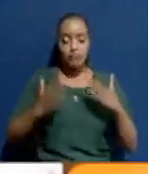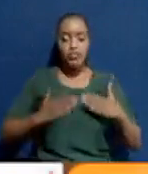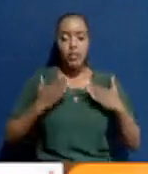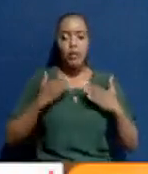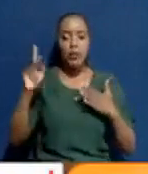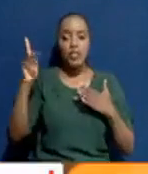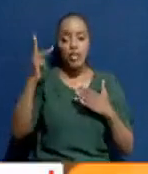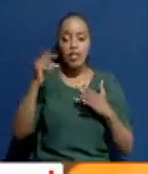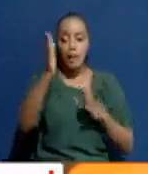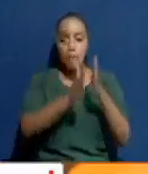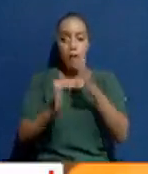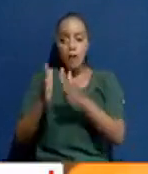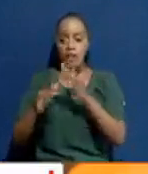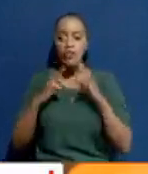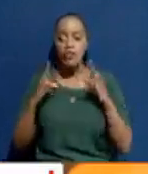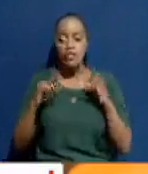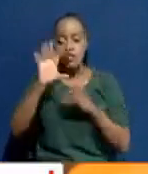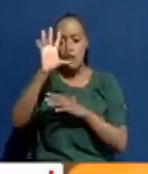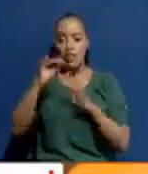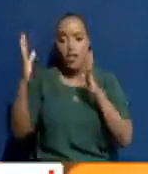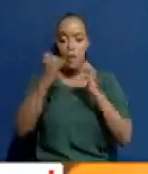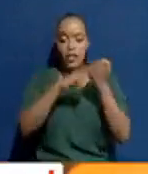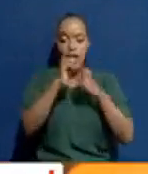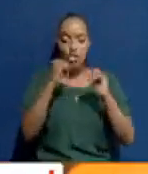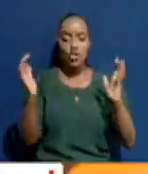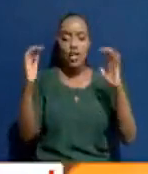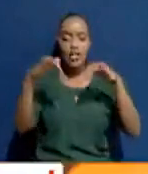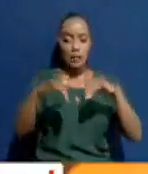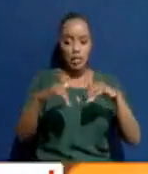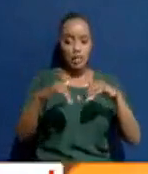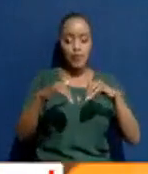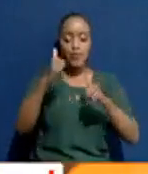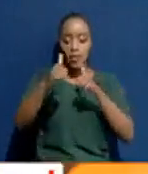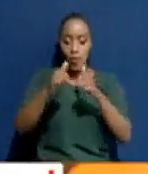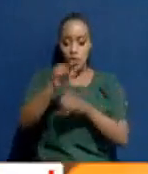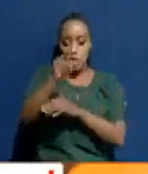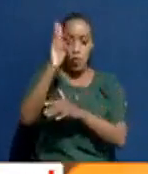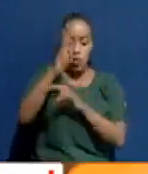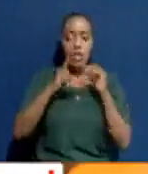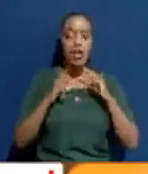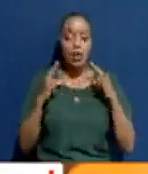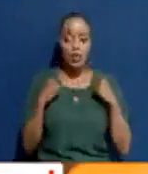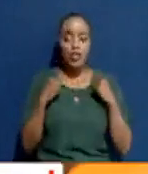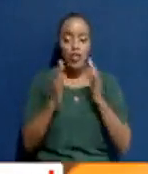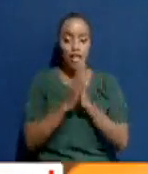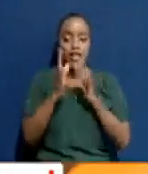by Kenya's preparations for hosting the Africa Climate Action Summit, a summit you will be hosting,